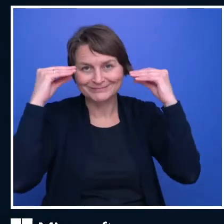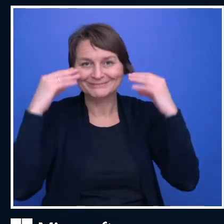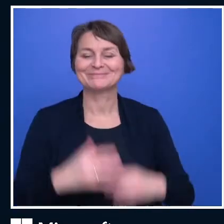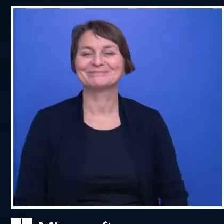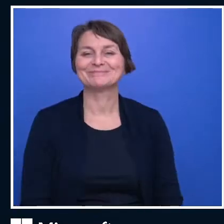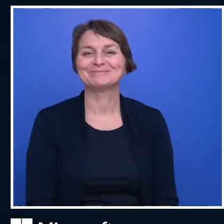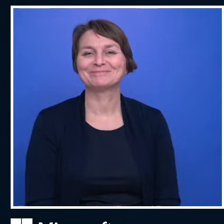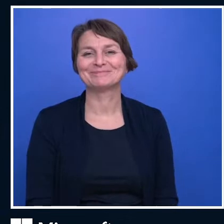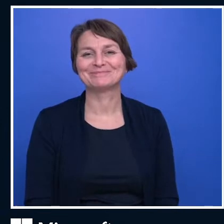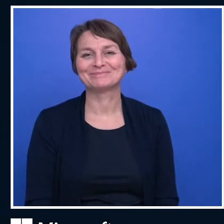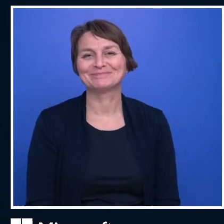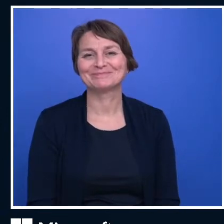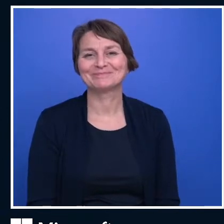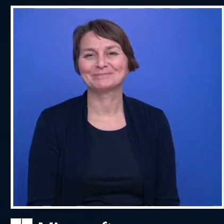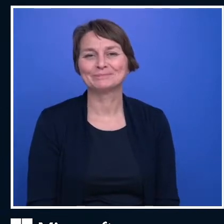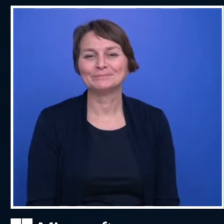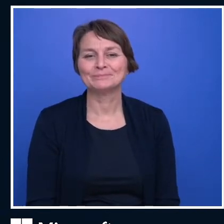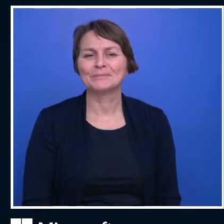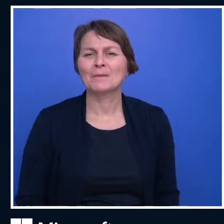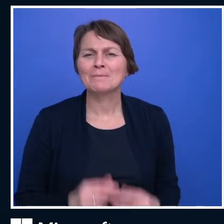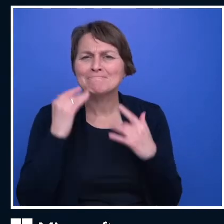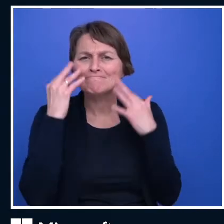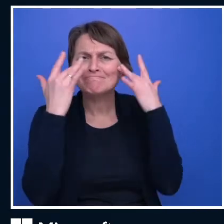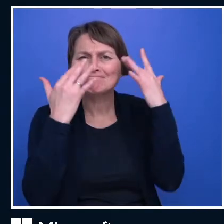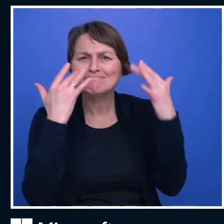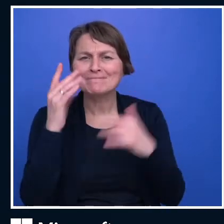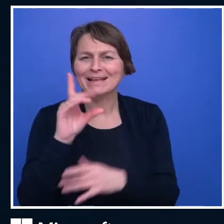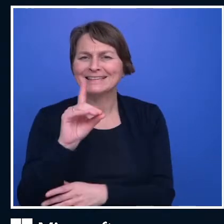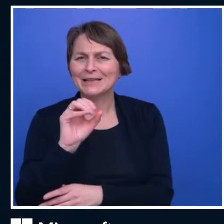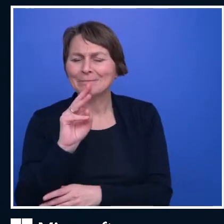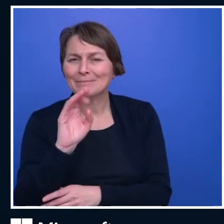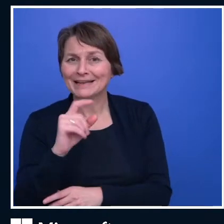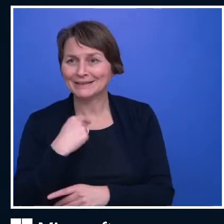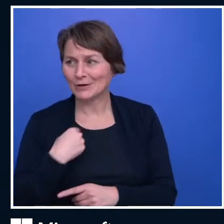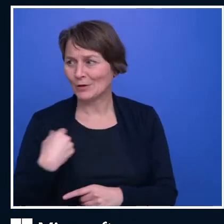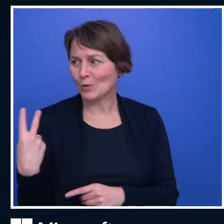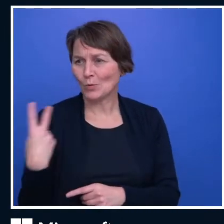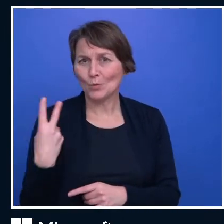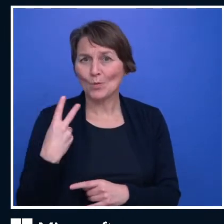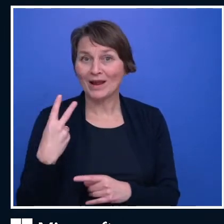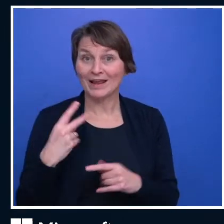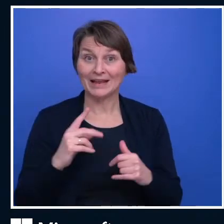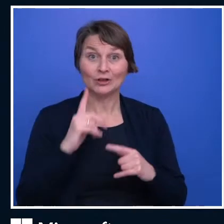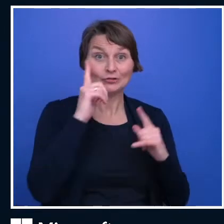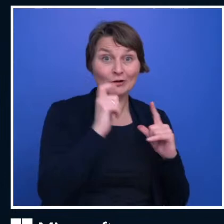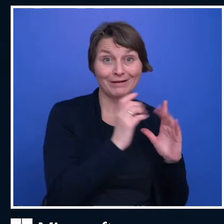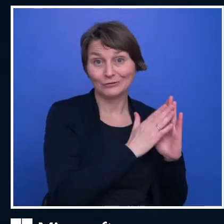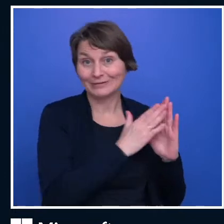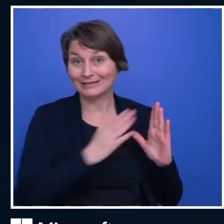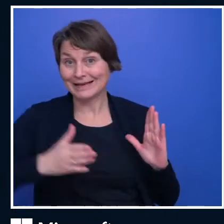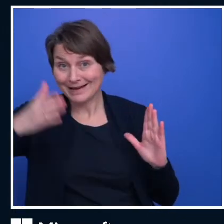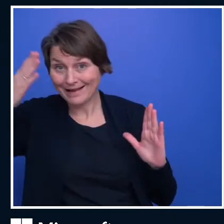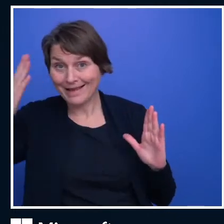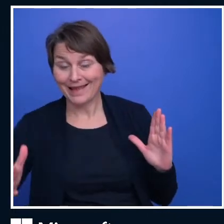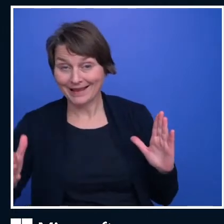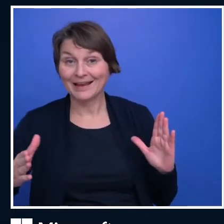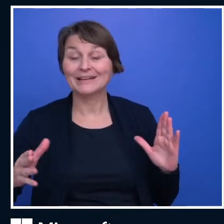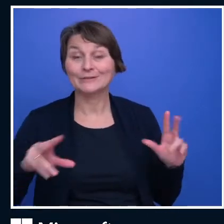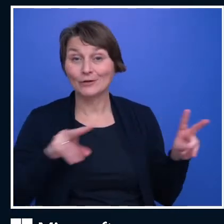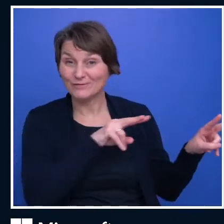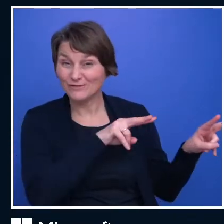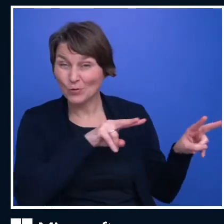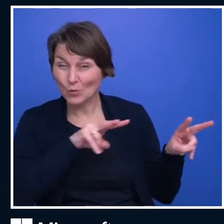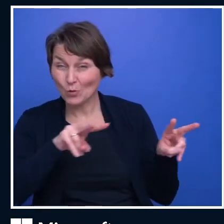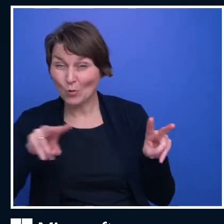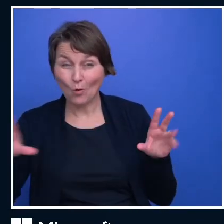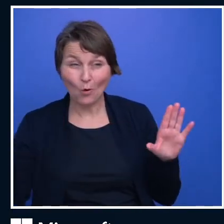Yeah, I wonder if we are the only ones who watched this conference from beginning till the end, or we have somebody from our viewers who did the same. That